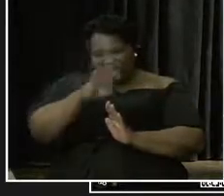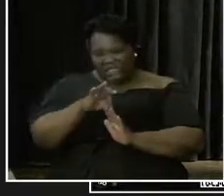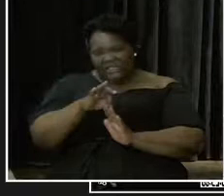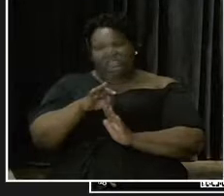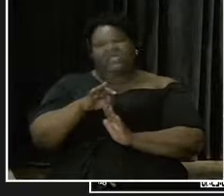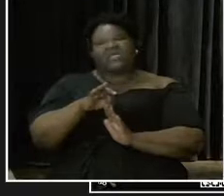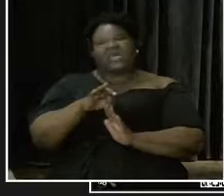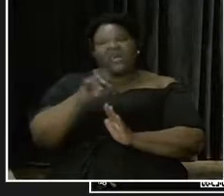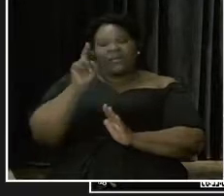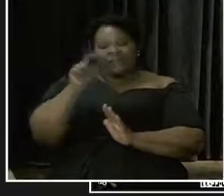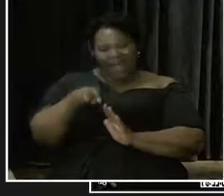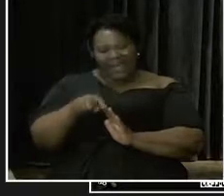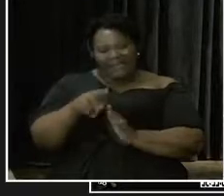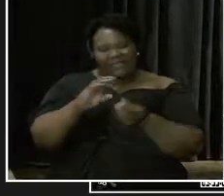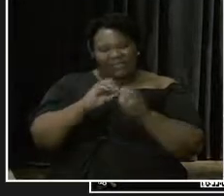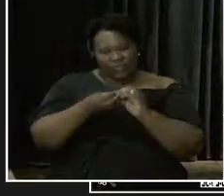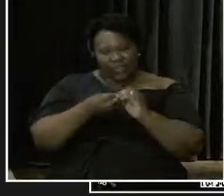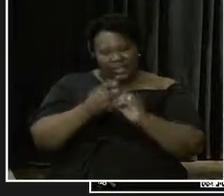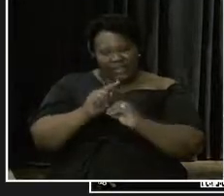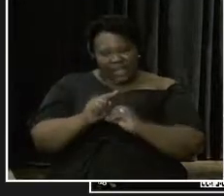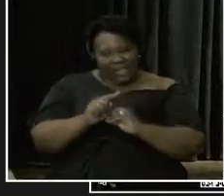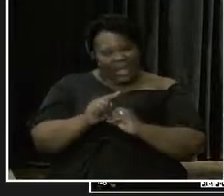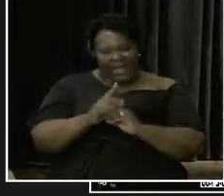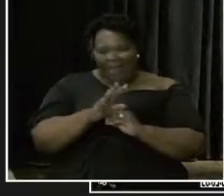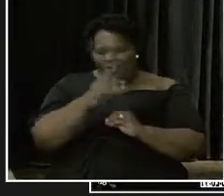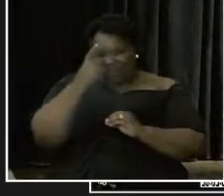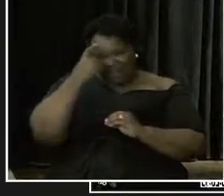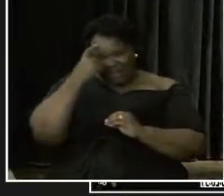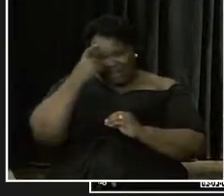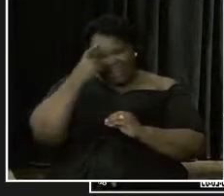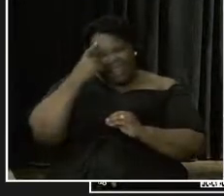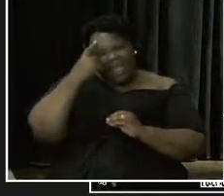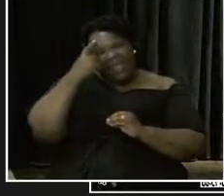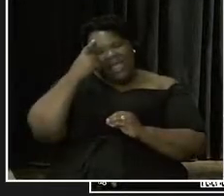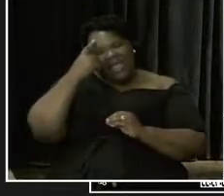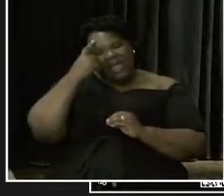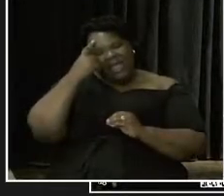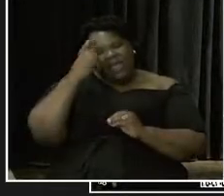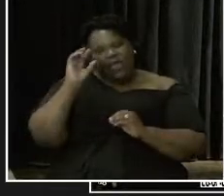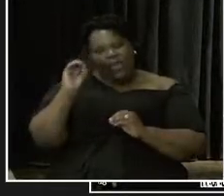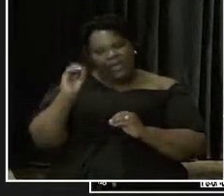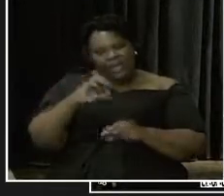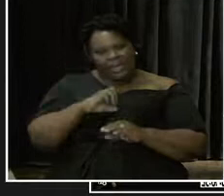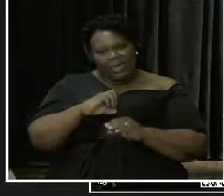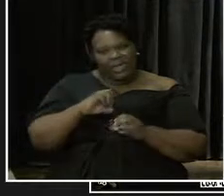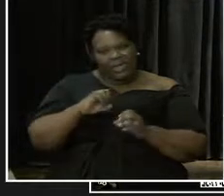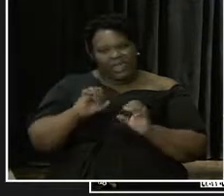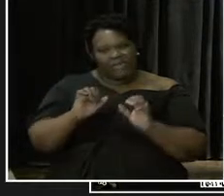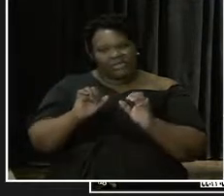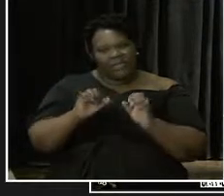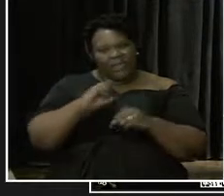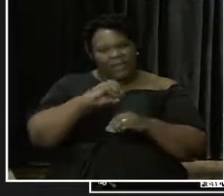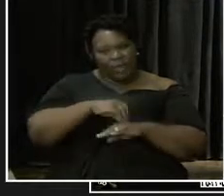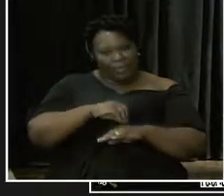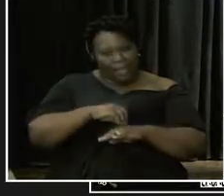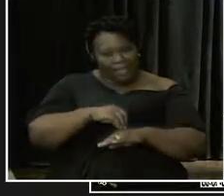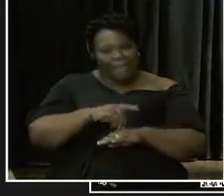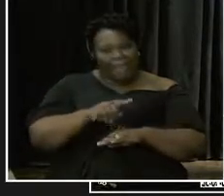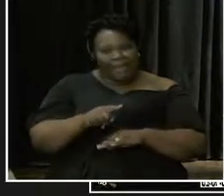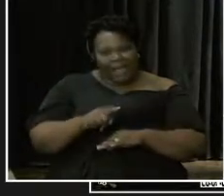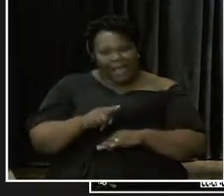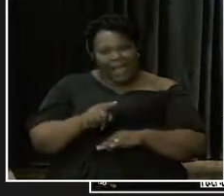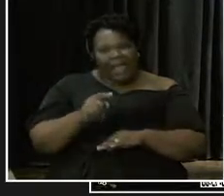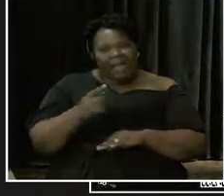the city. I don't think there is a problem in terms of approving these particular processes. But if the Finance Committee and the